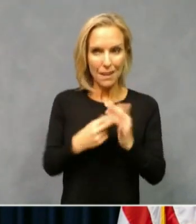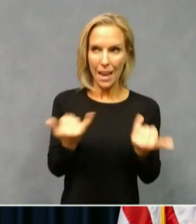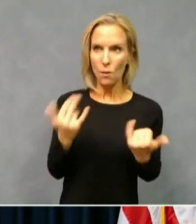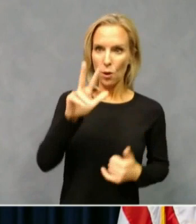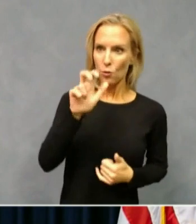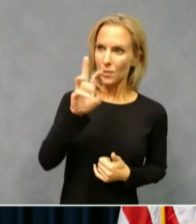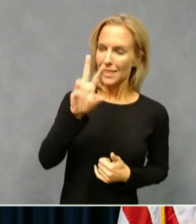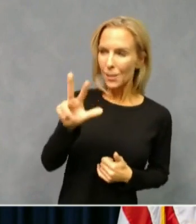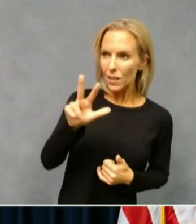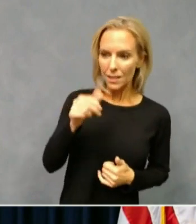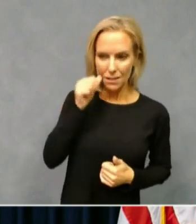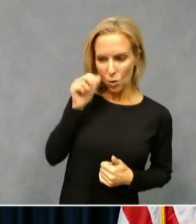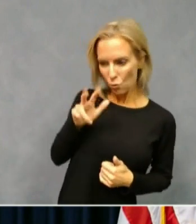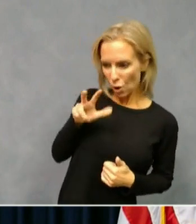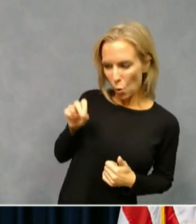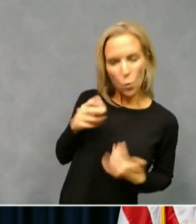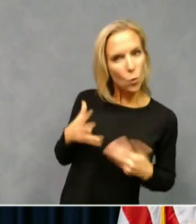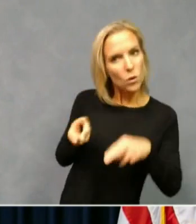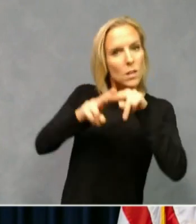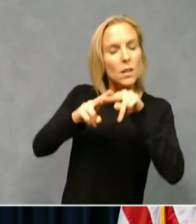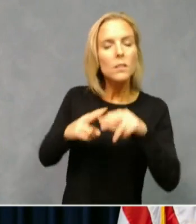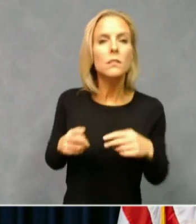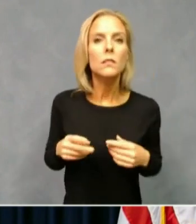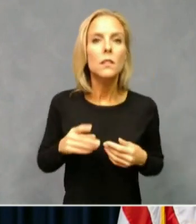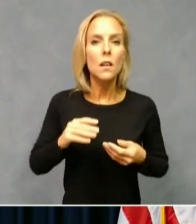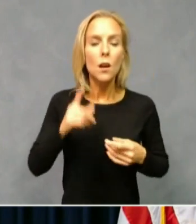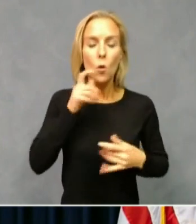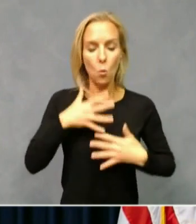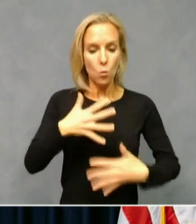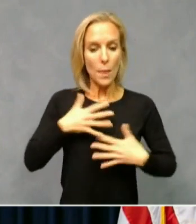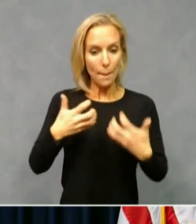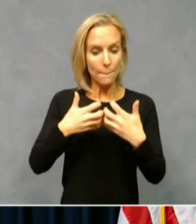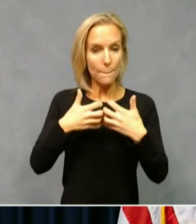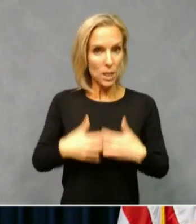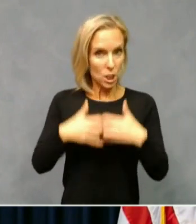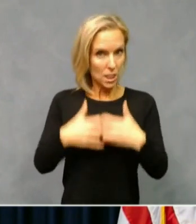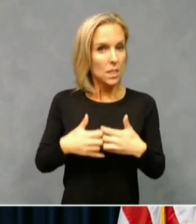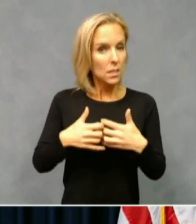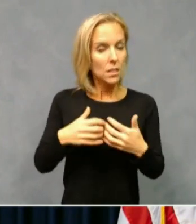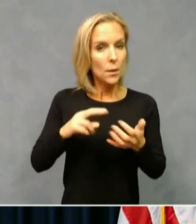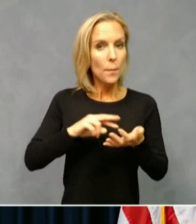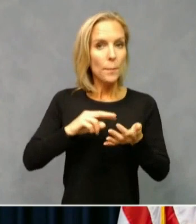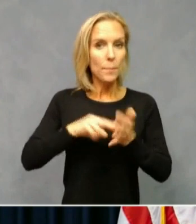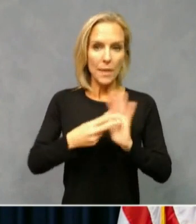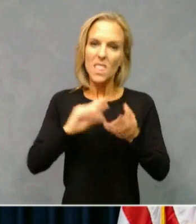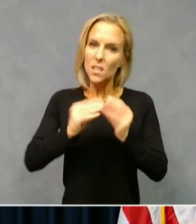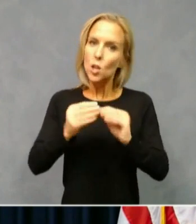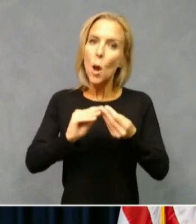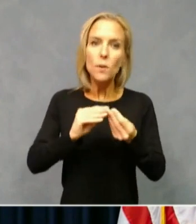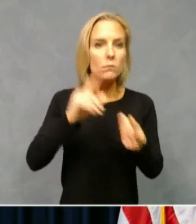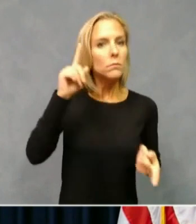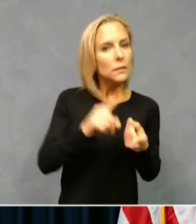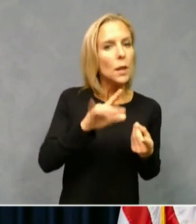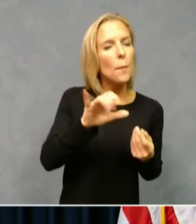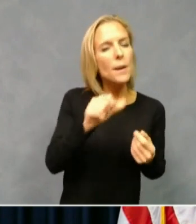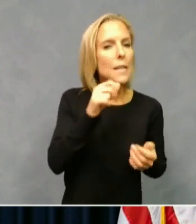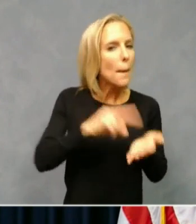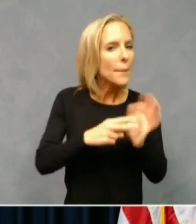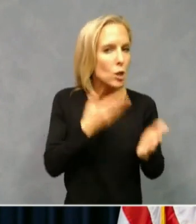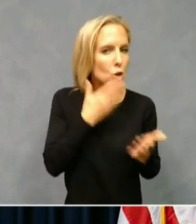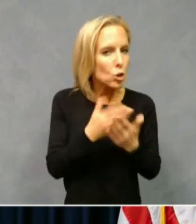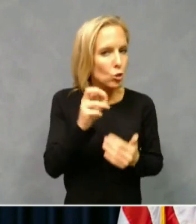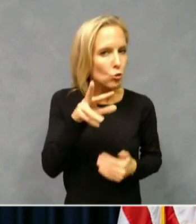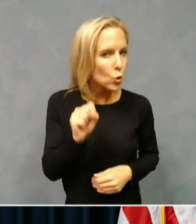number of people on a ventilator is down. It's not always the result of good news, with